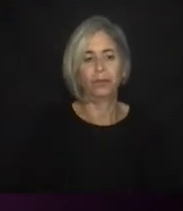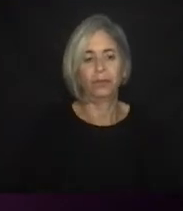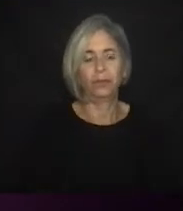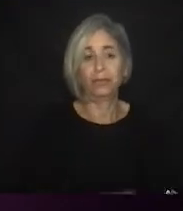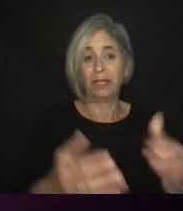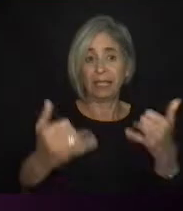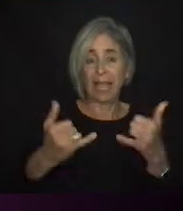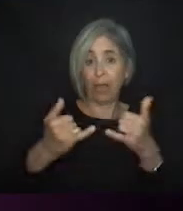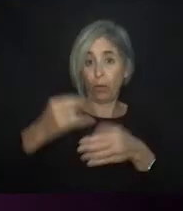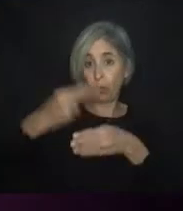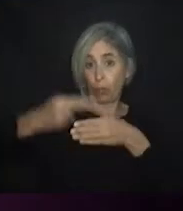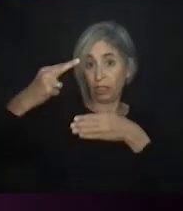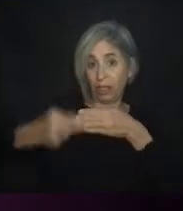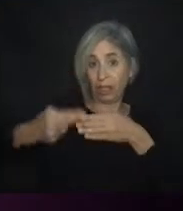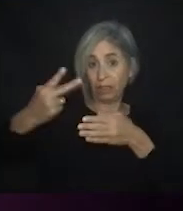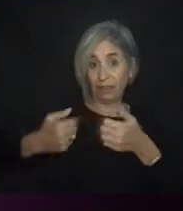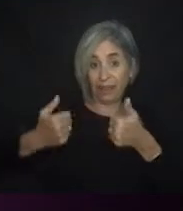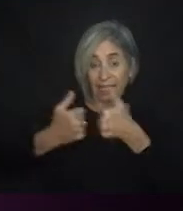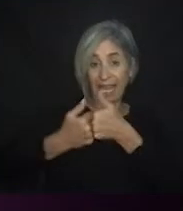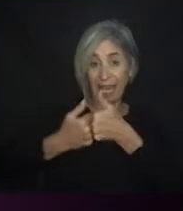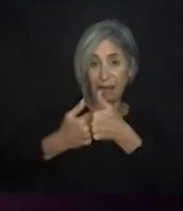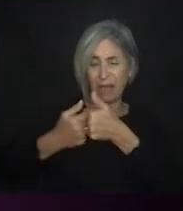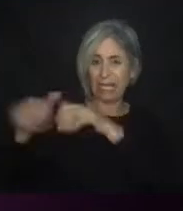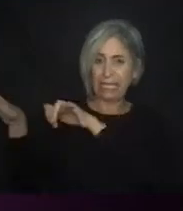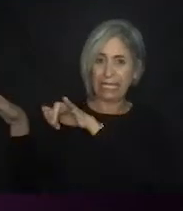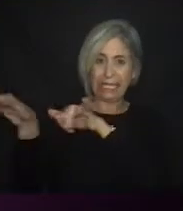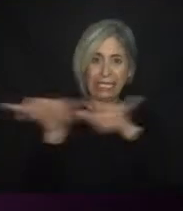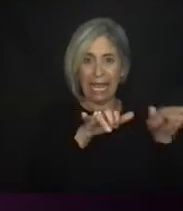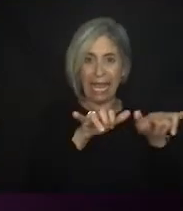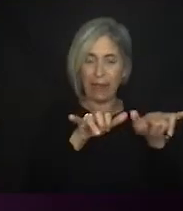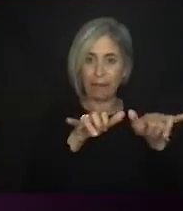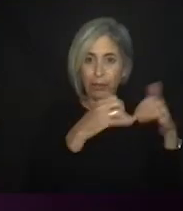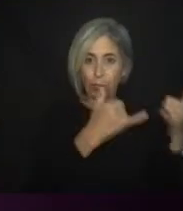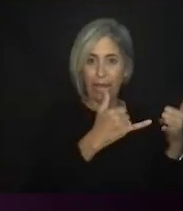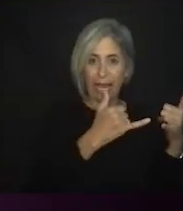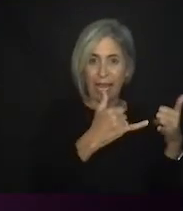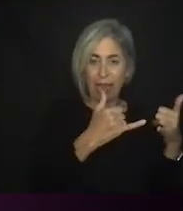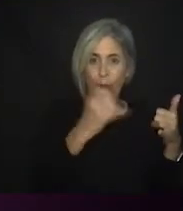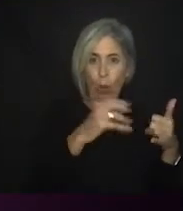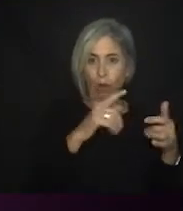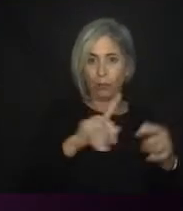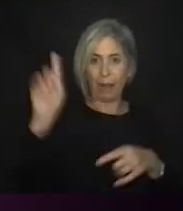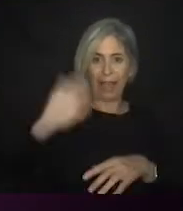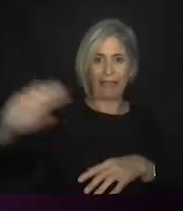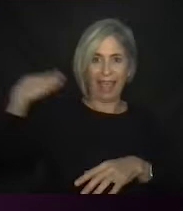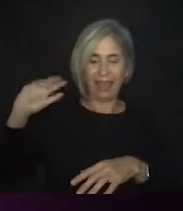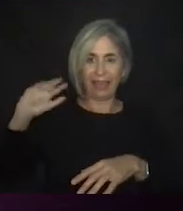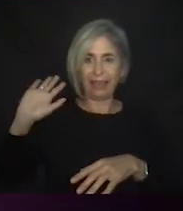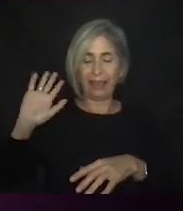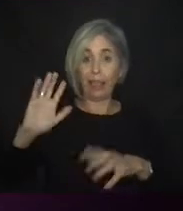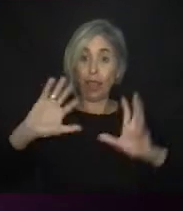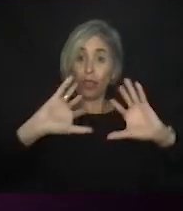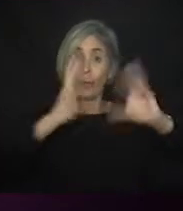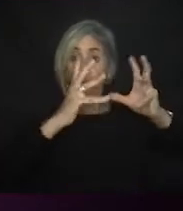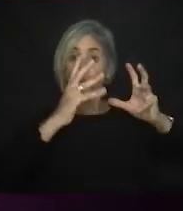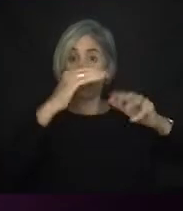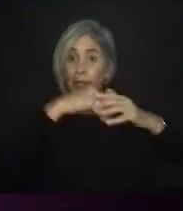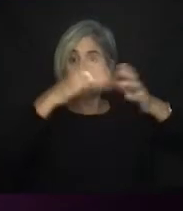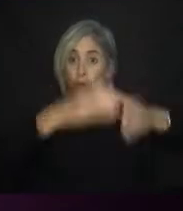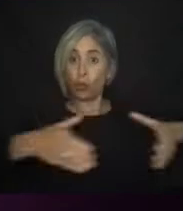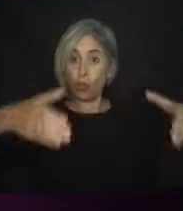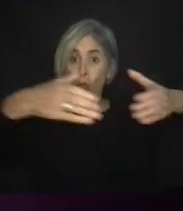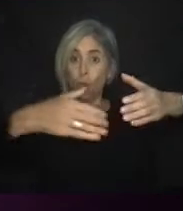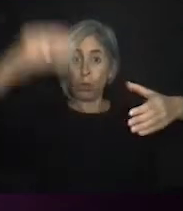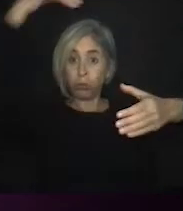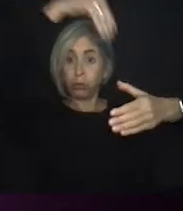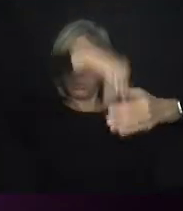Now, the outcome of the game back then is the same as the outcome it is today. The ball went in the hoop, people scored points, the team